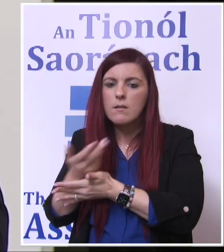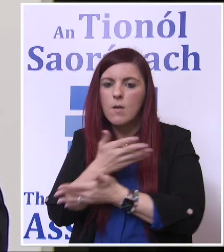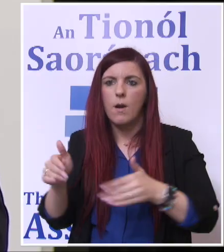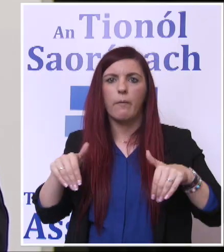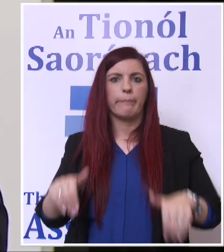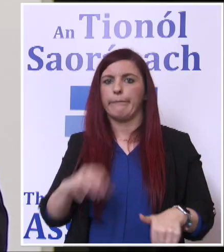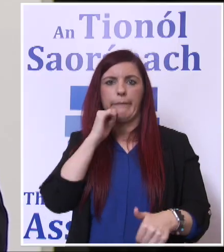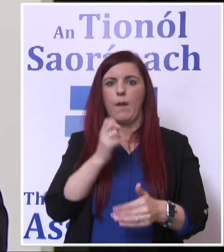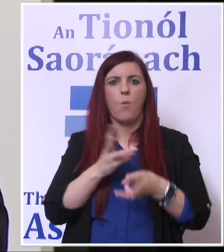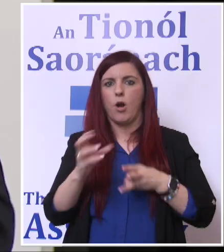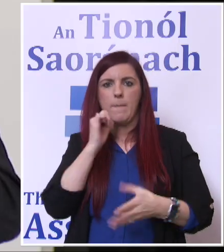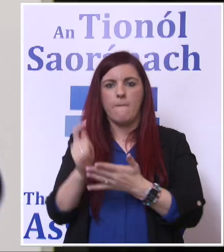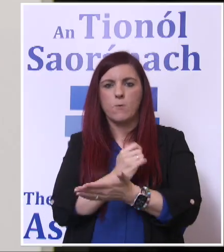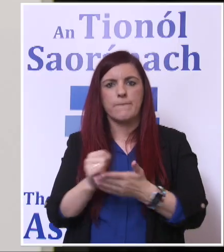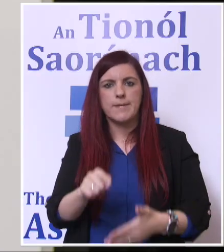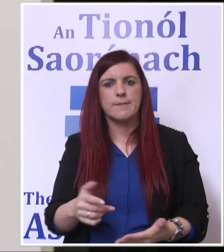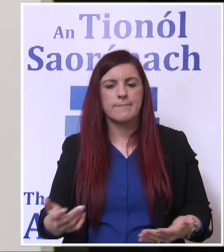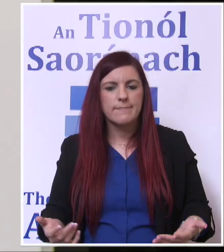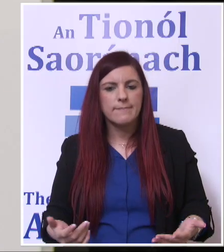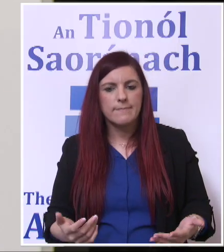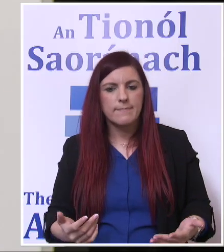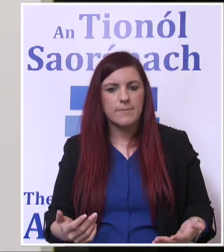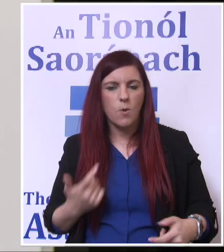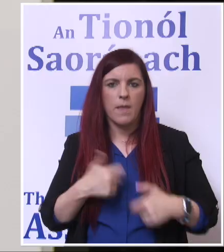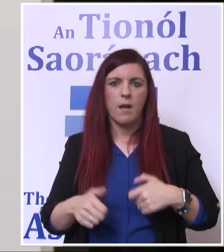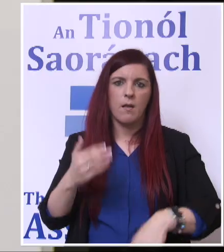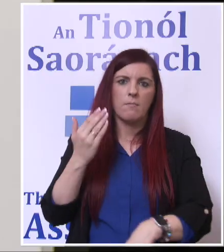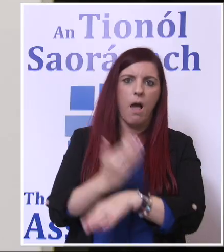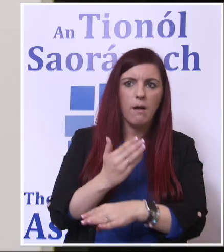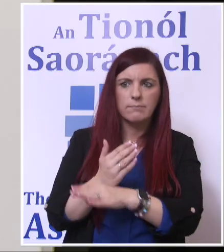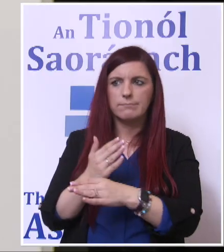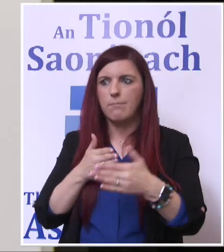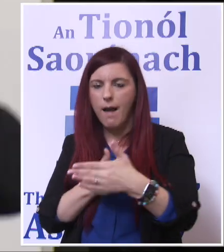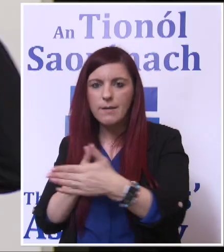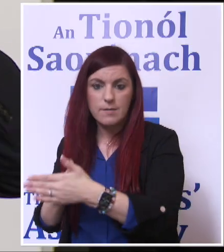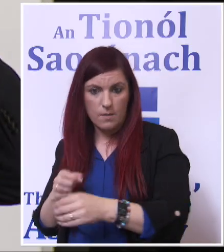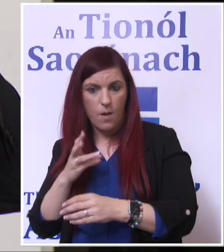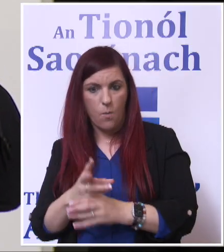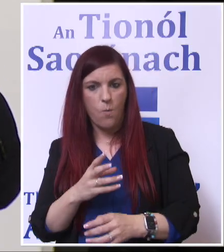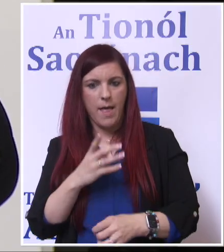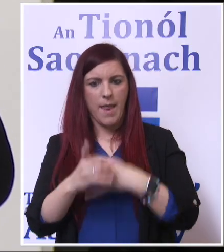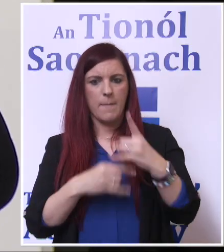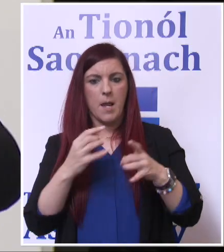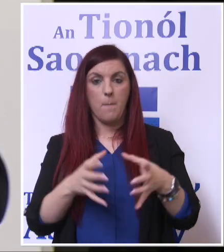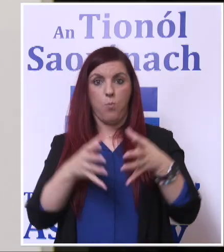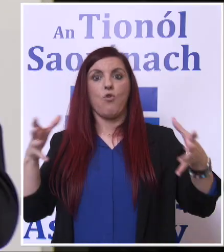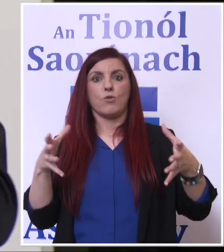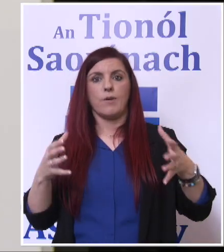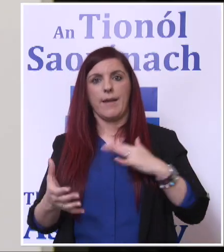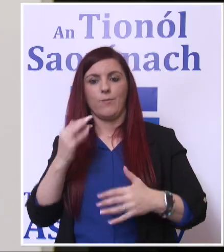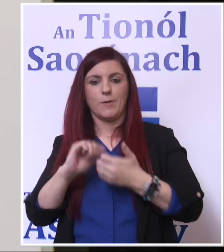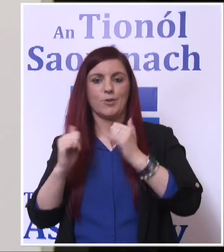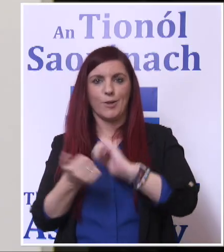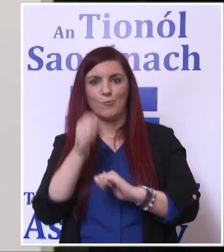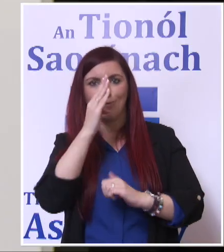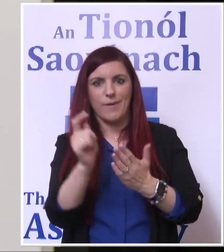going to wash. I'm not going to vote for this. So it gets held up because of local blockages. So does that happen on a macro scale when we do this, or do we